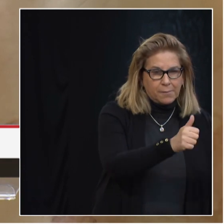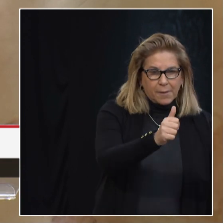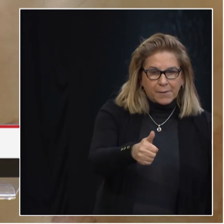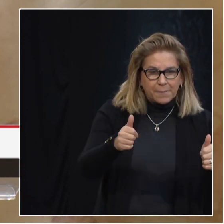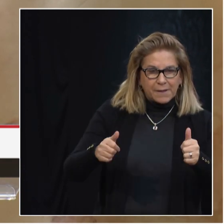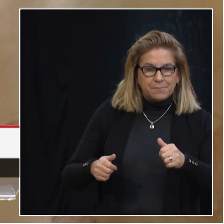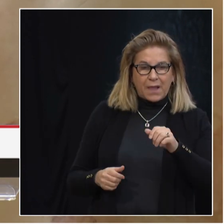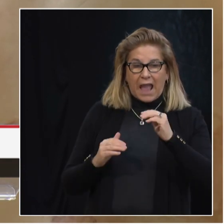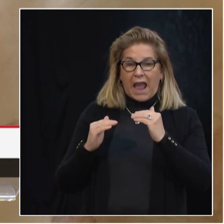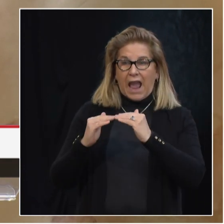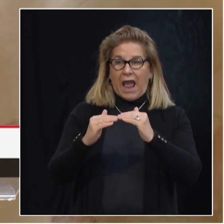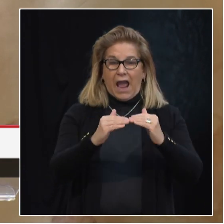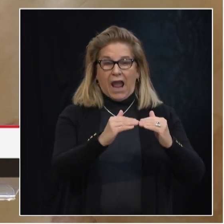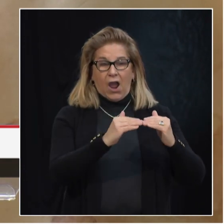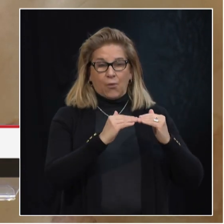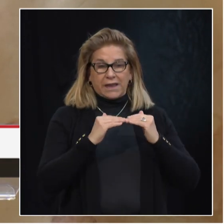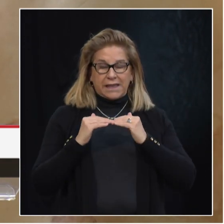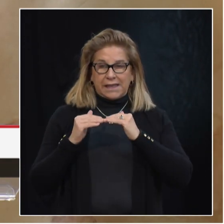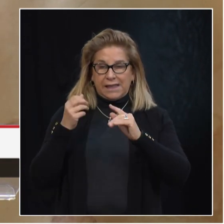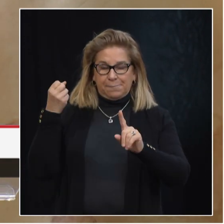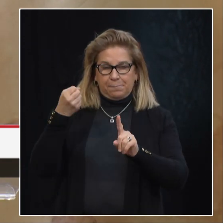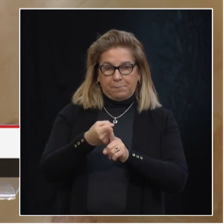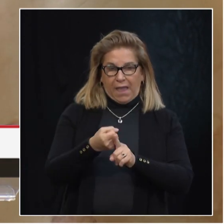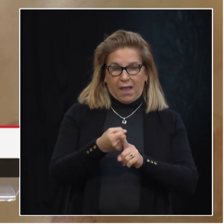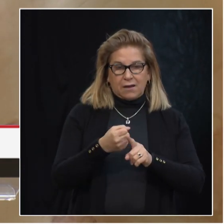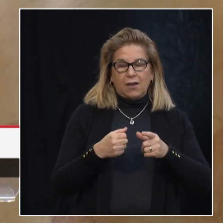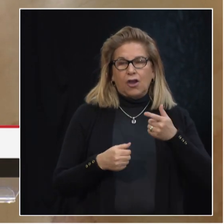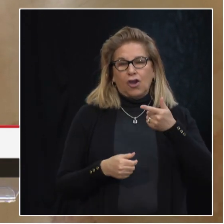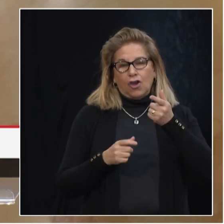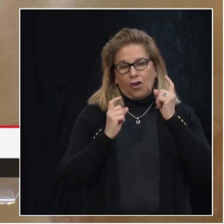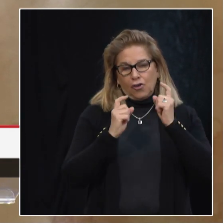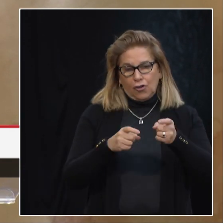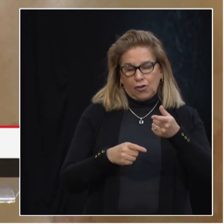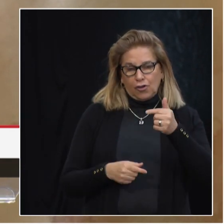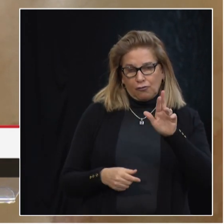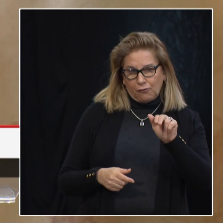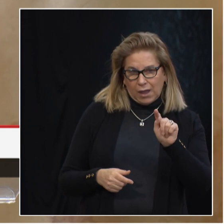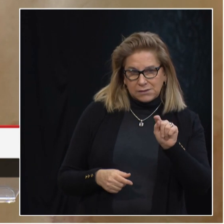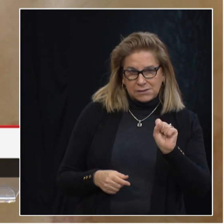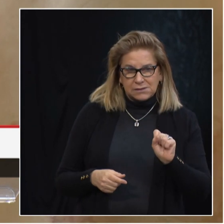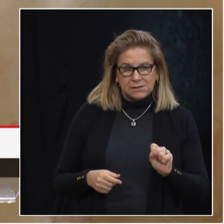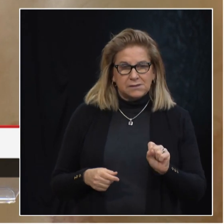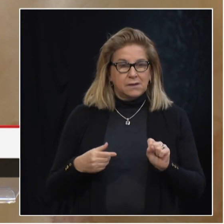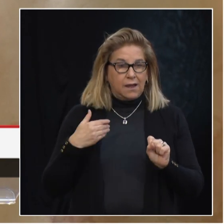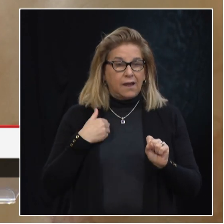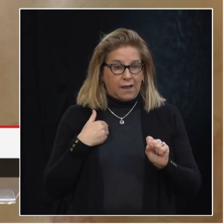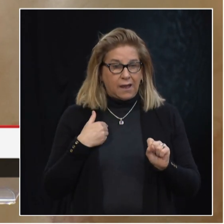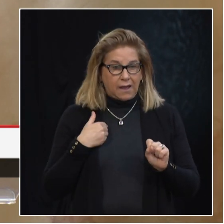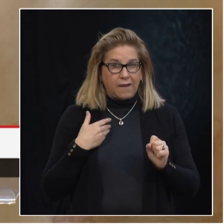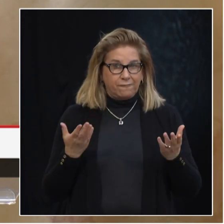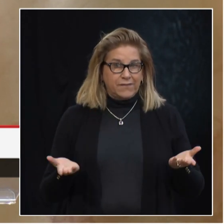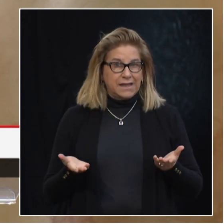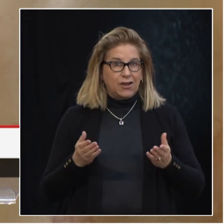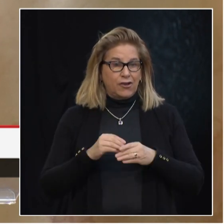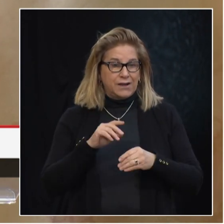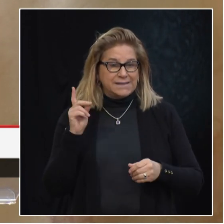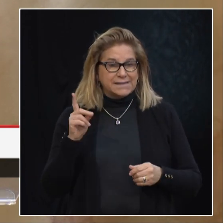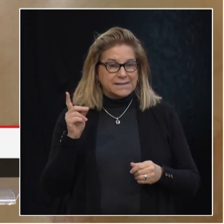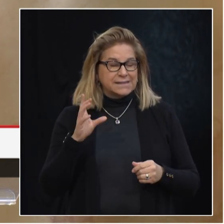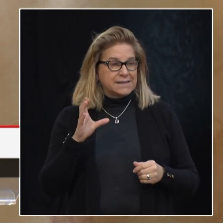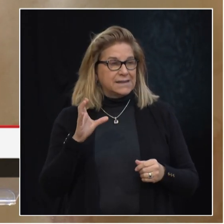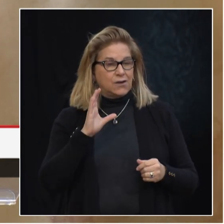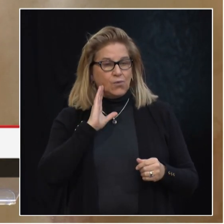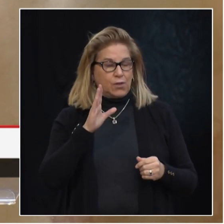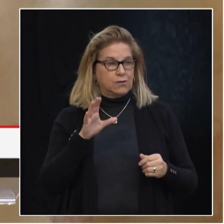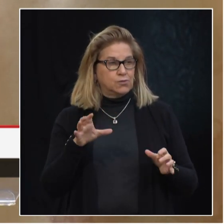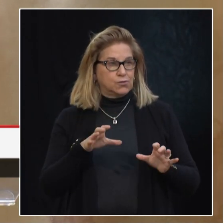grants, and all the grants that are coming out of the various agencies that are represented here in the District of Columbia will continue to play a vital role